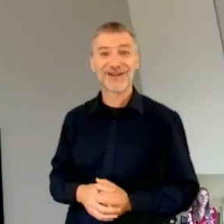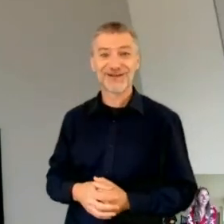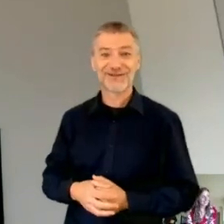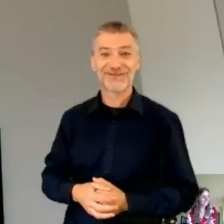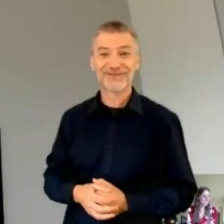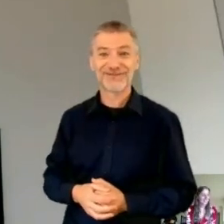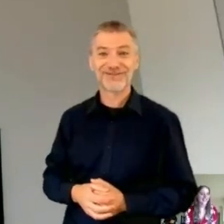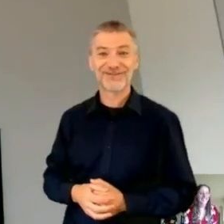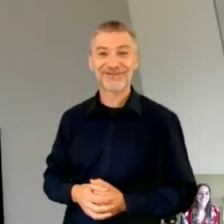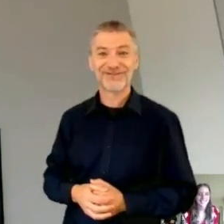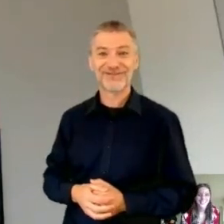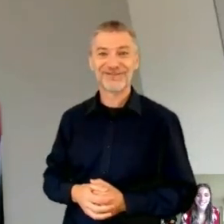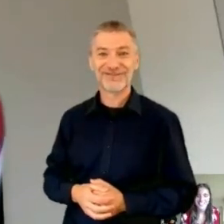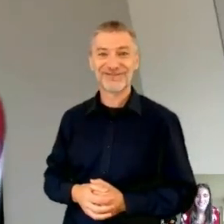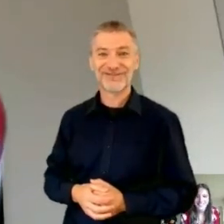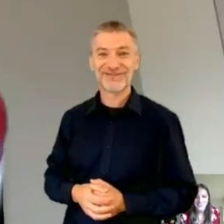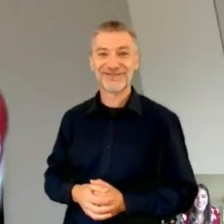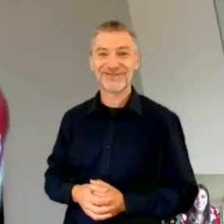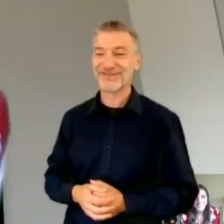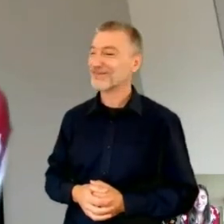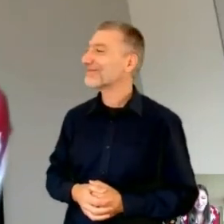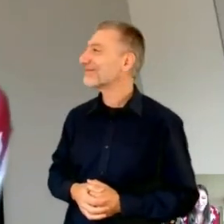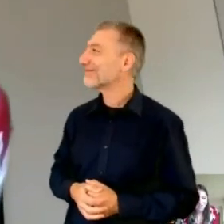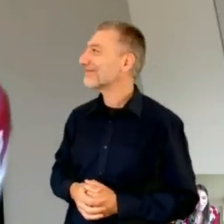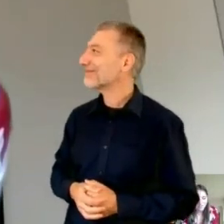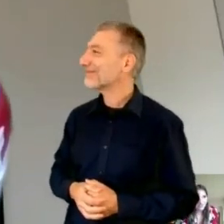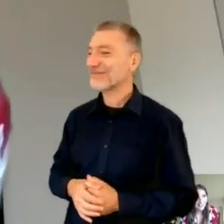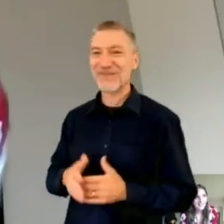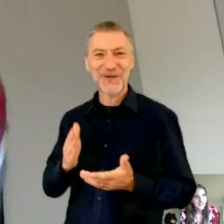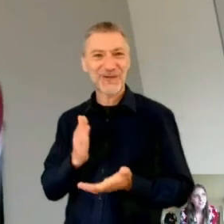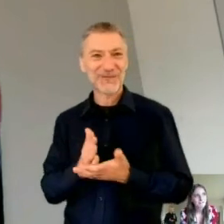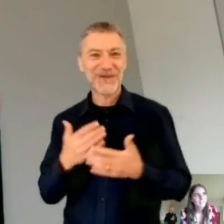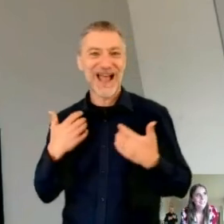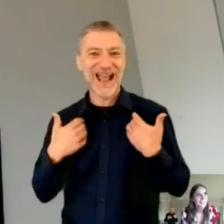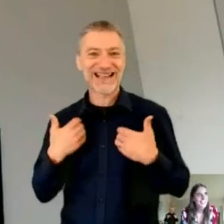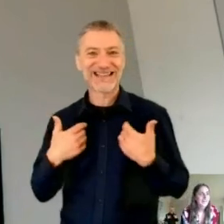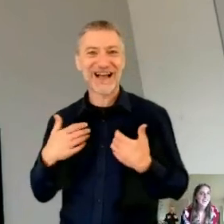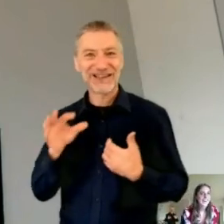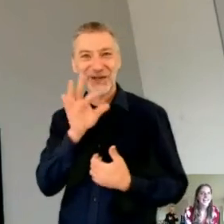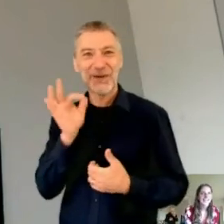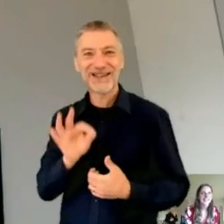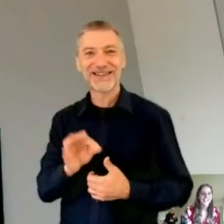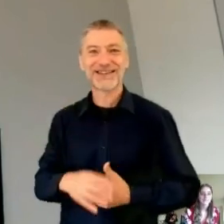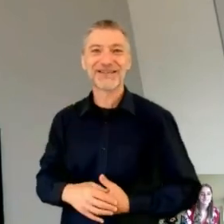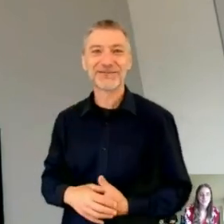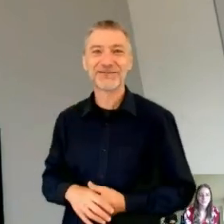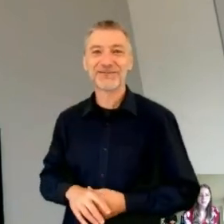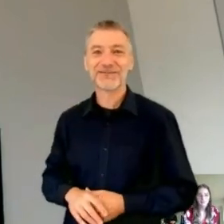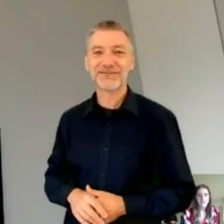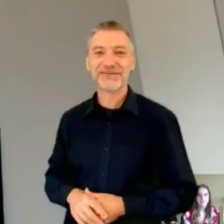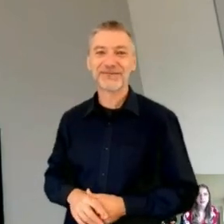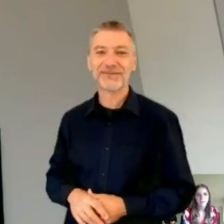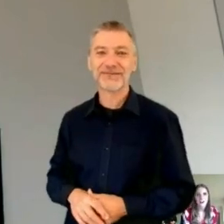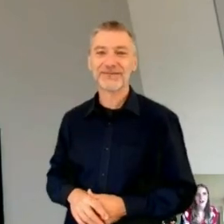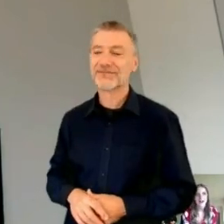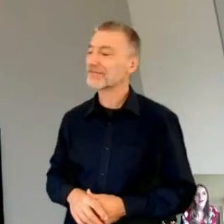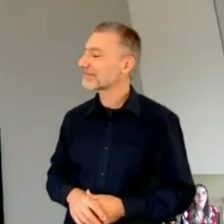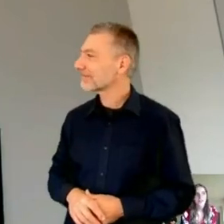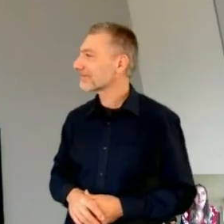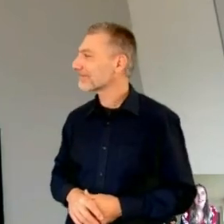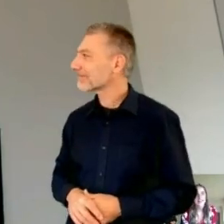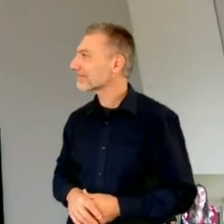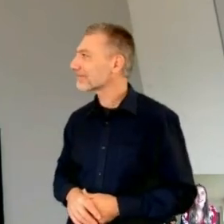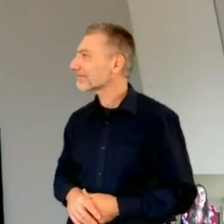Oh, that's such an exciting question, isn't it? Well, I think at Rolls-Royce we talk about